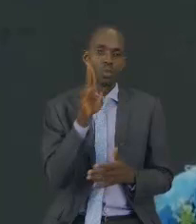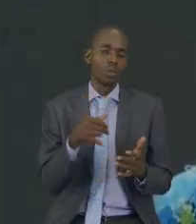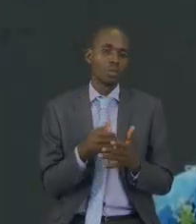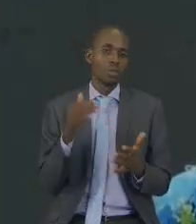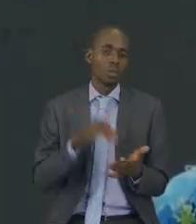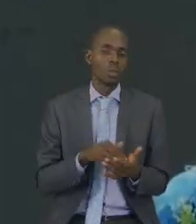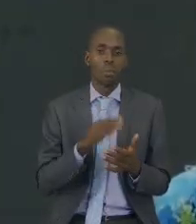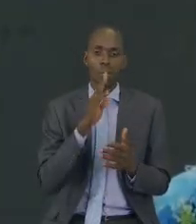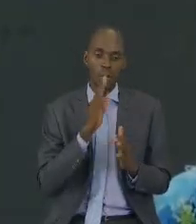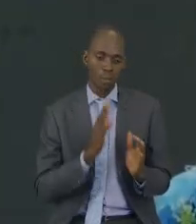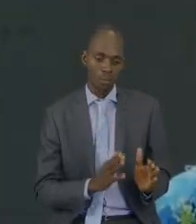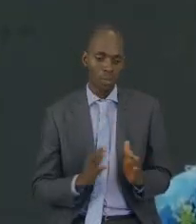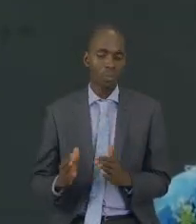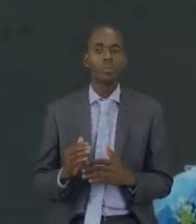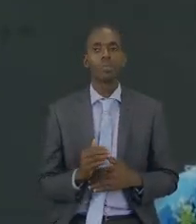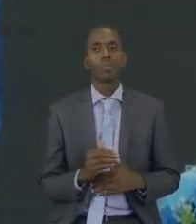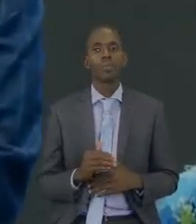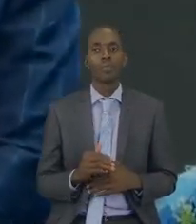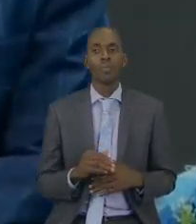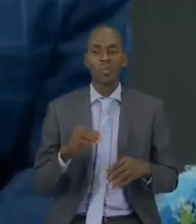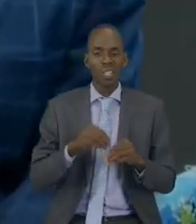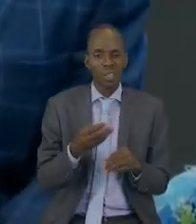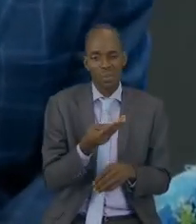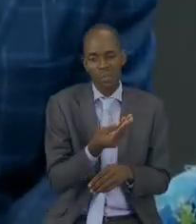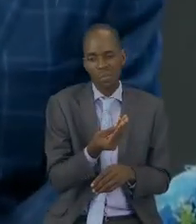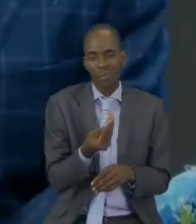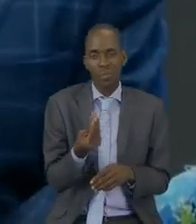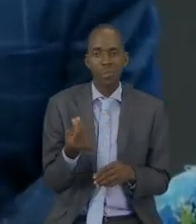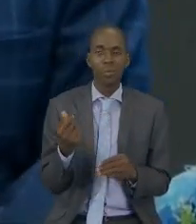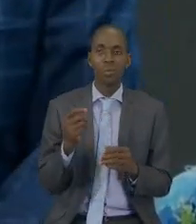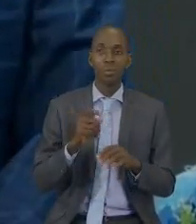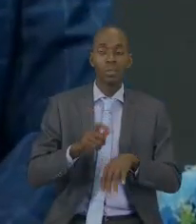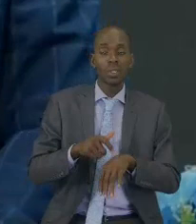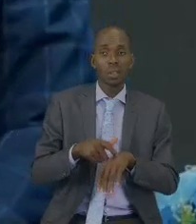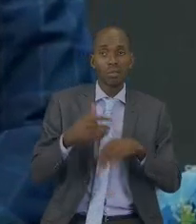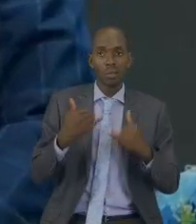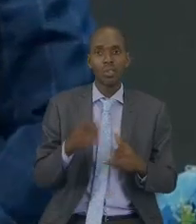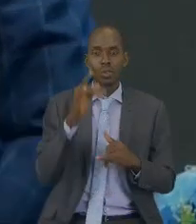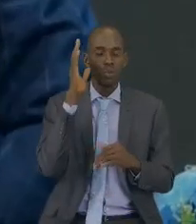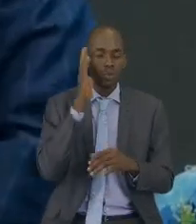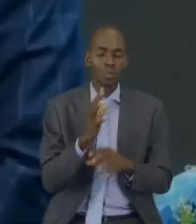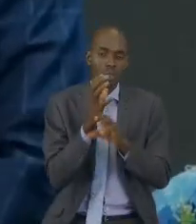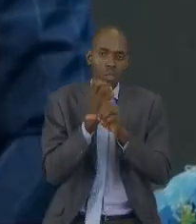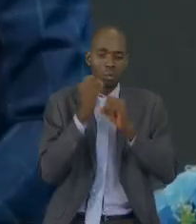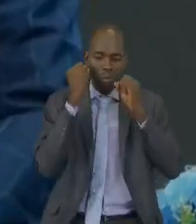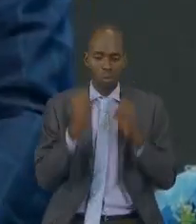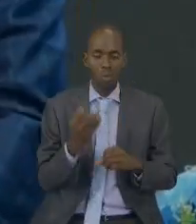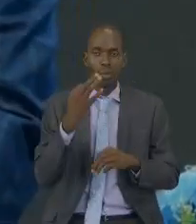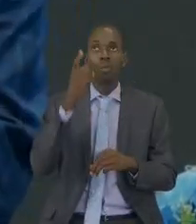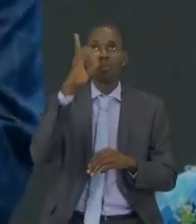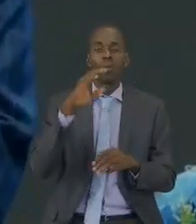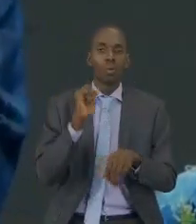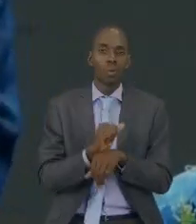Get ready. In some few minutes, you will see the power of God coming right to your